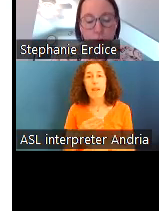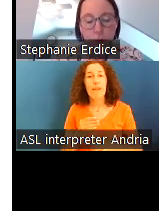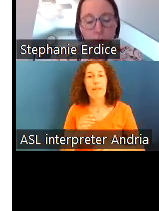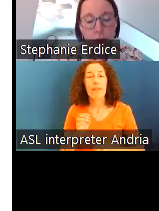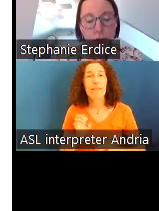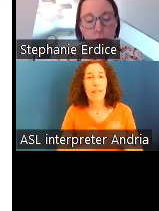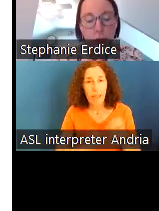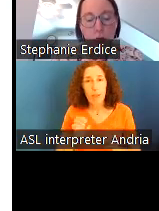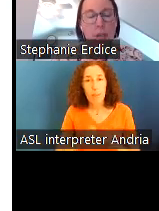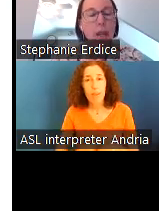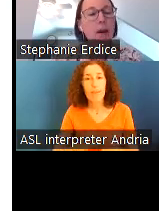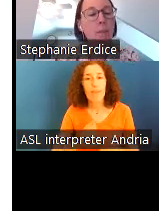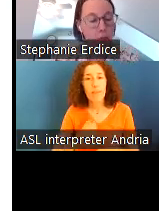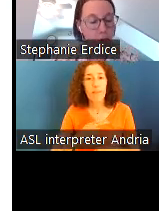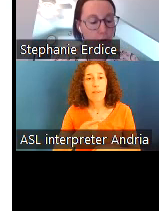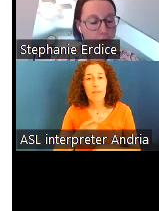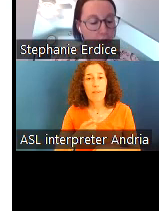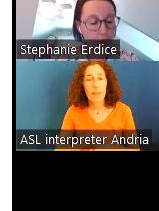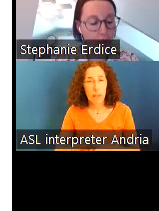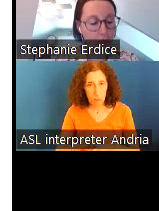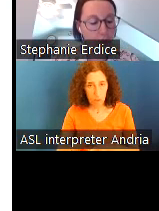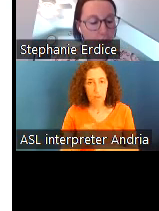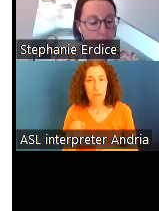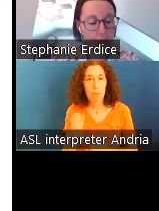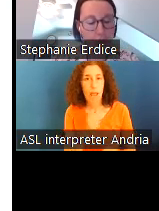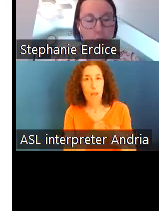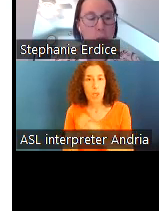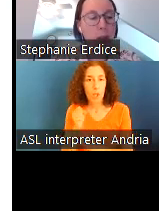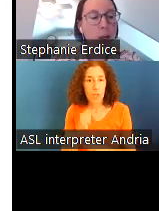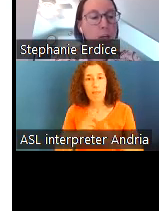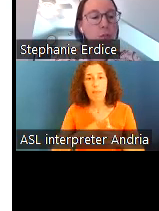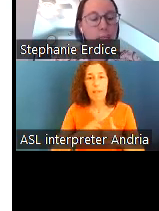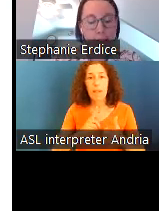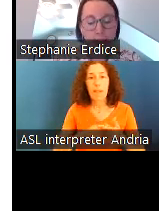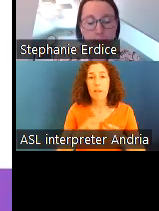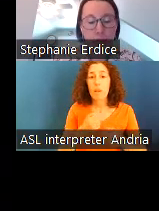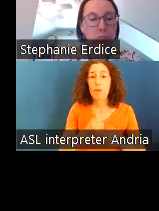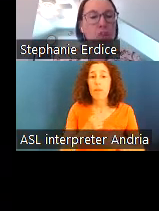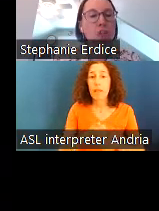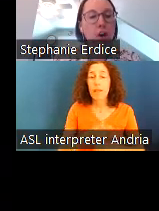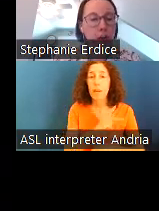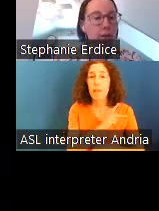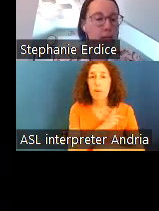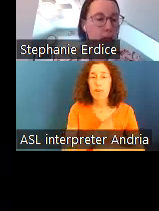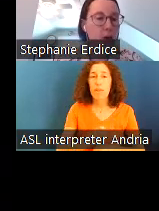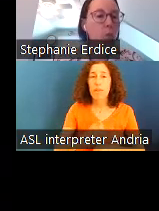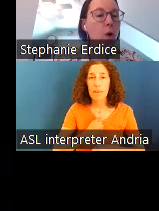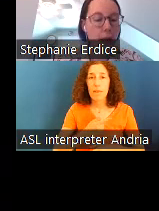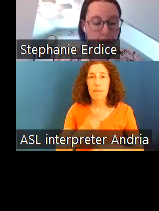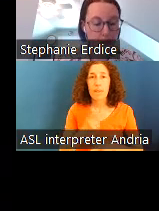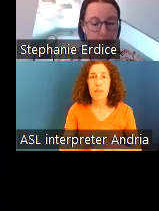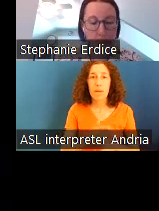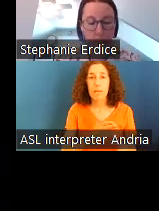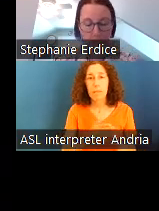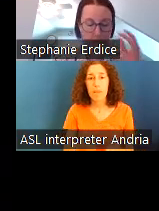tool for us to help create a personal self-care plan. So let's kind of start at the beginning.